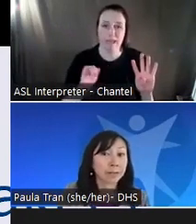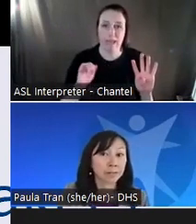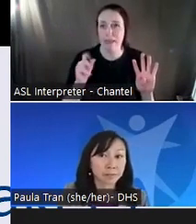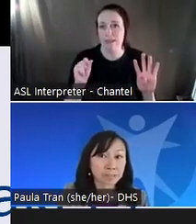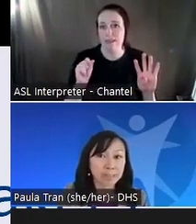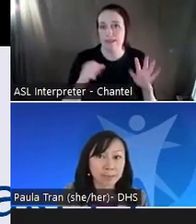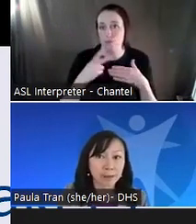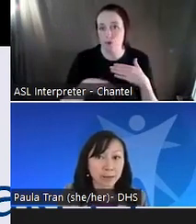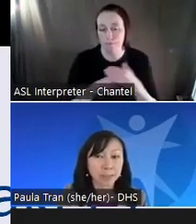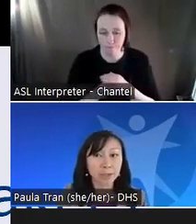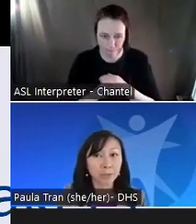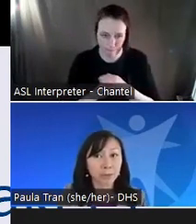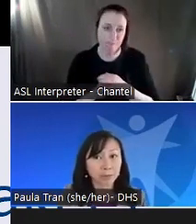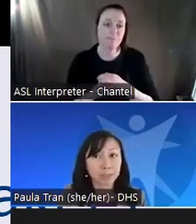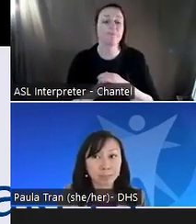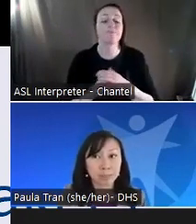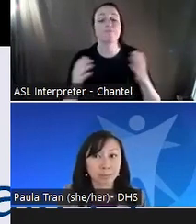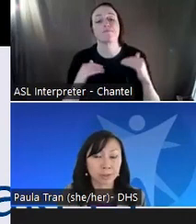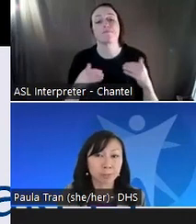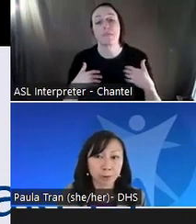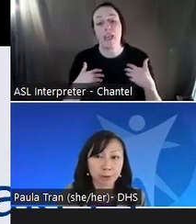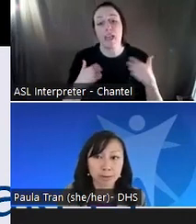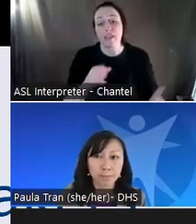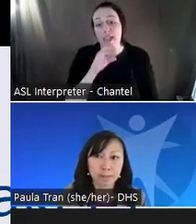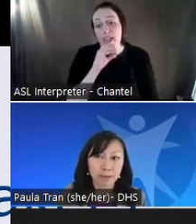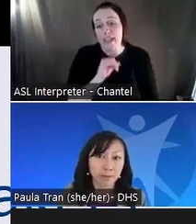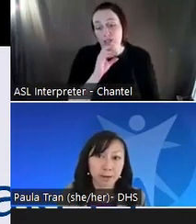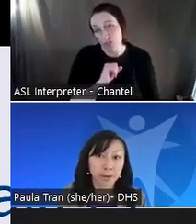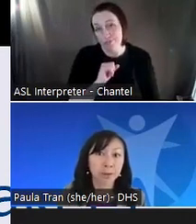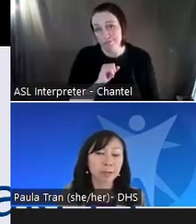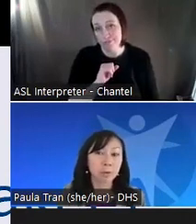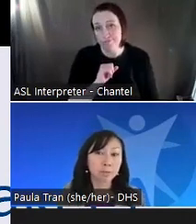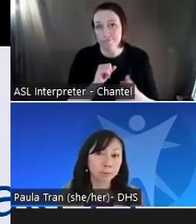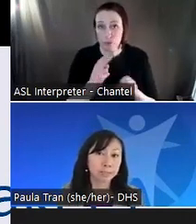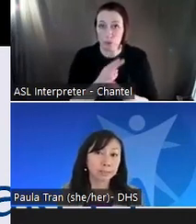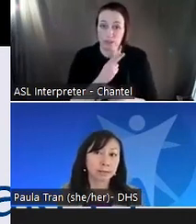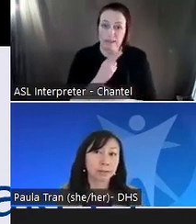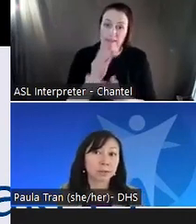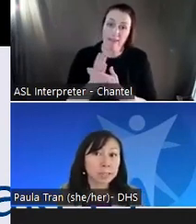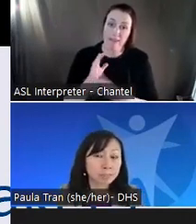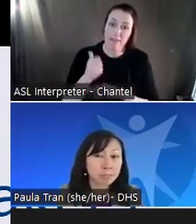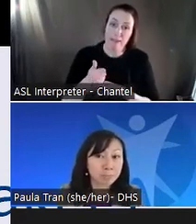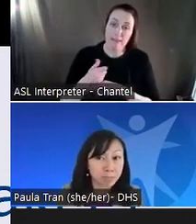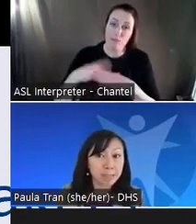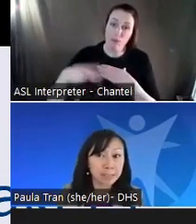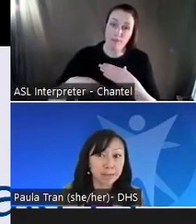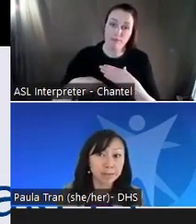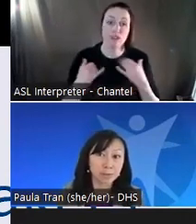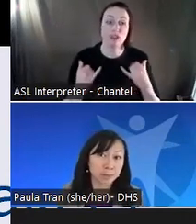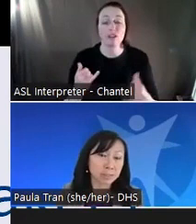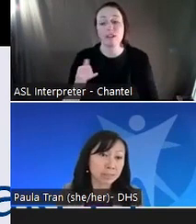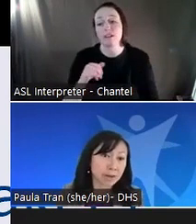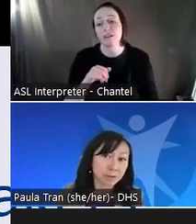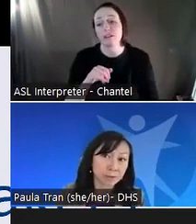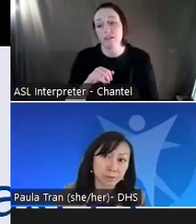Another area of investment is healthy aging through evidence-based prevention programs. There are currently 1.06 million adults